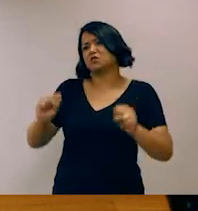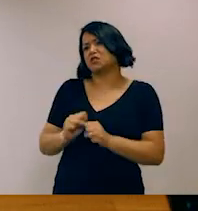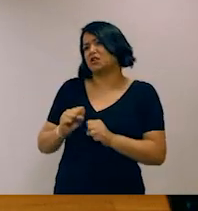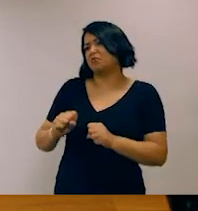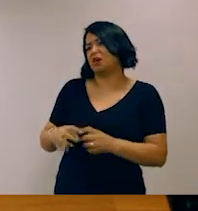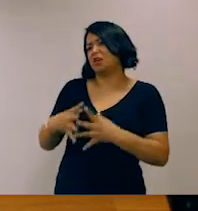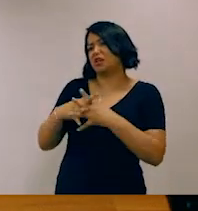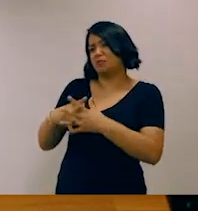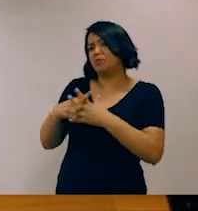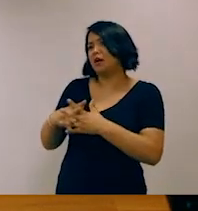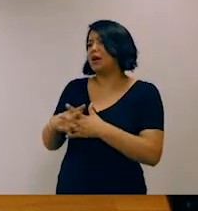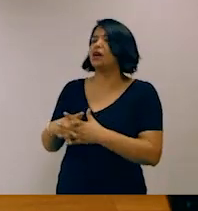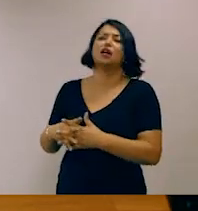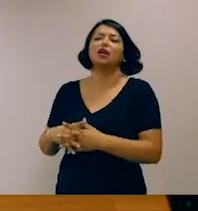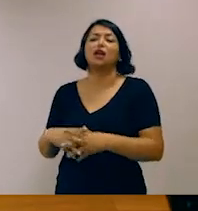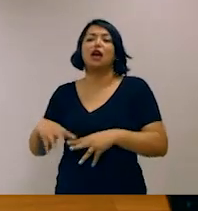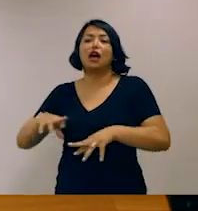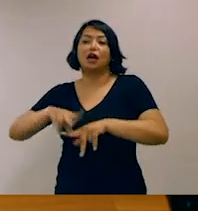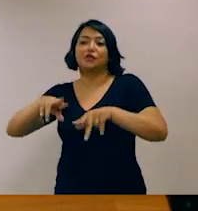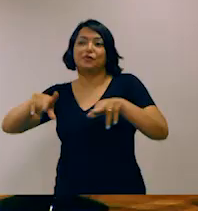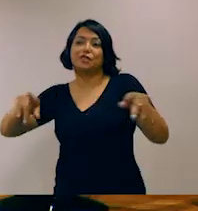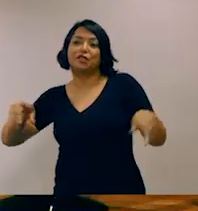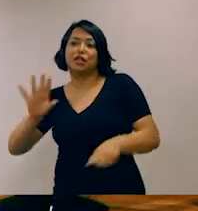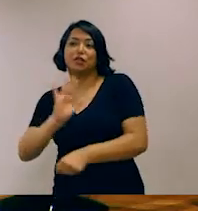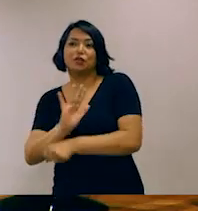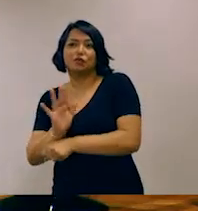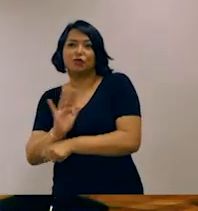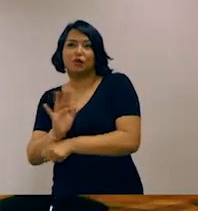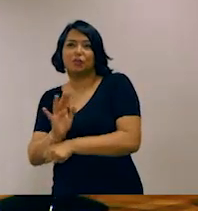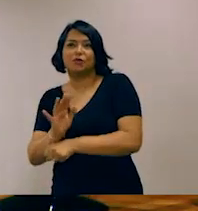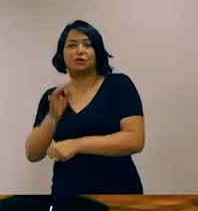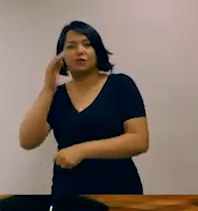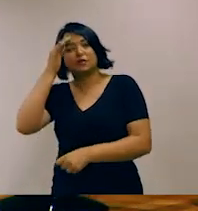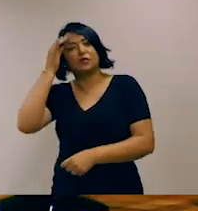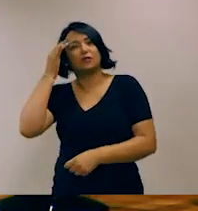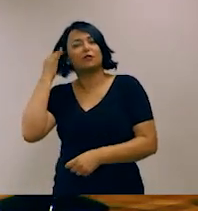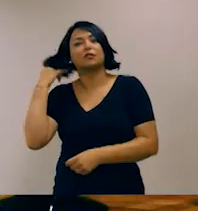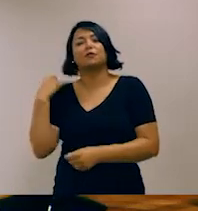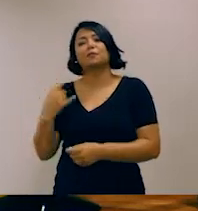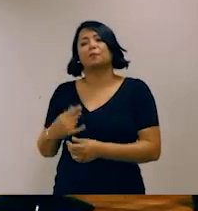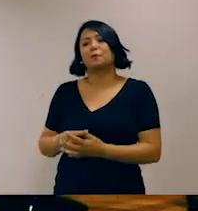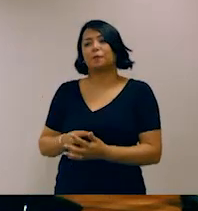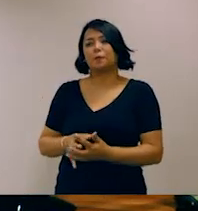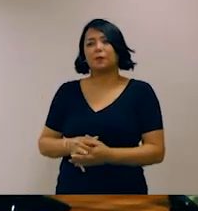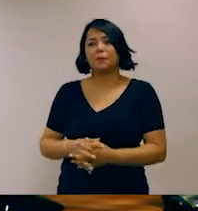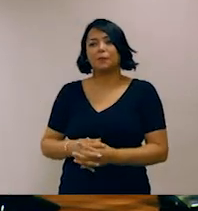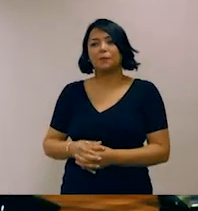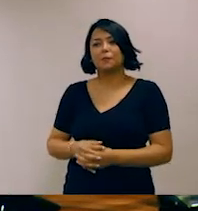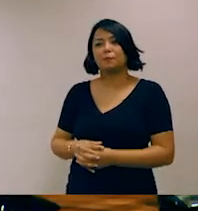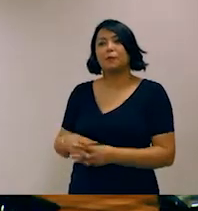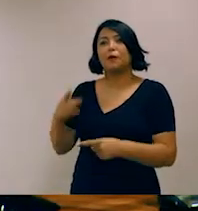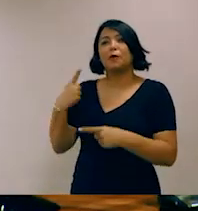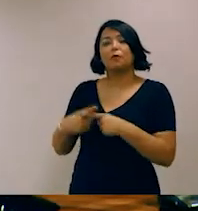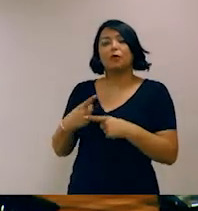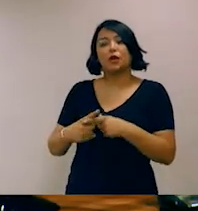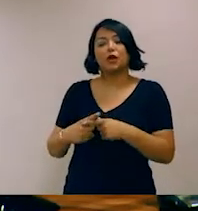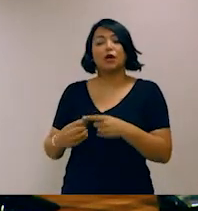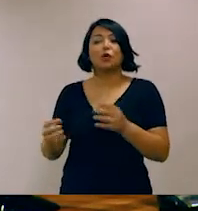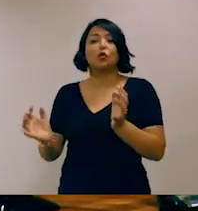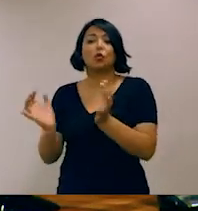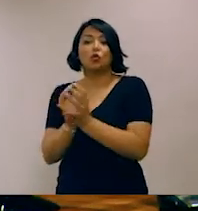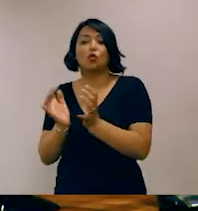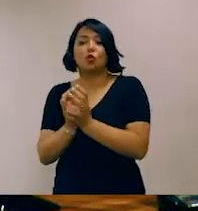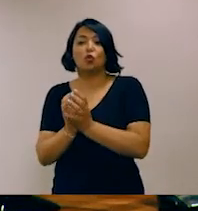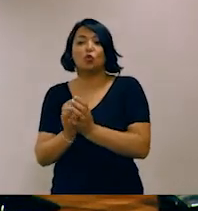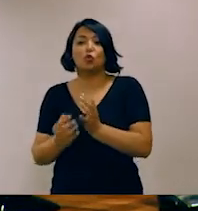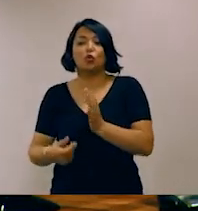algorithm to bring a certain bias or a tendency for the movies to be, the selected movies to be from a specific